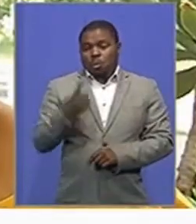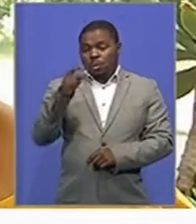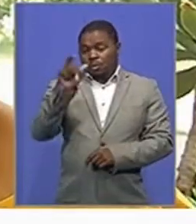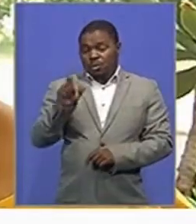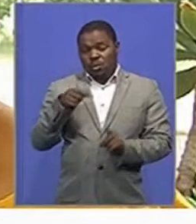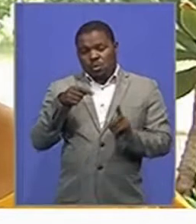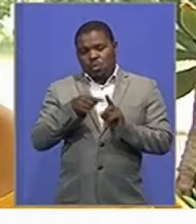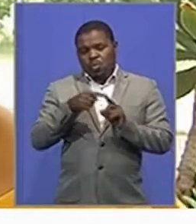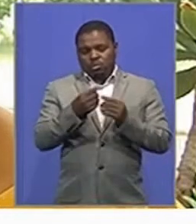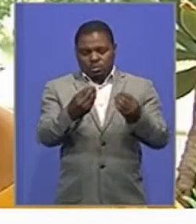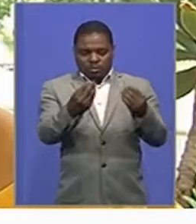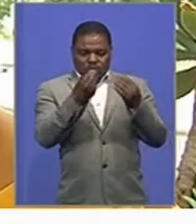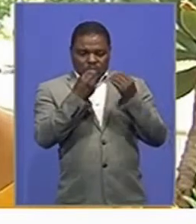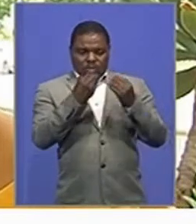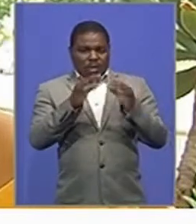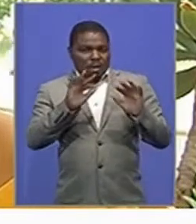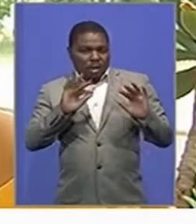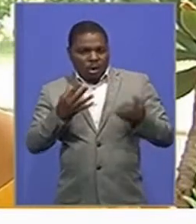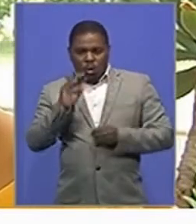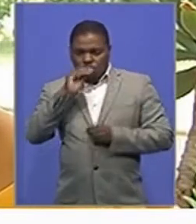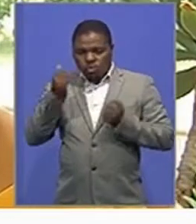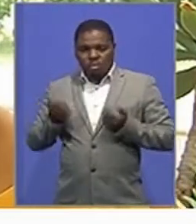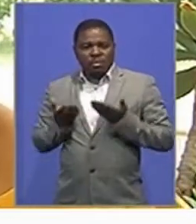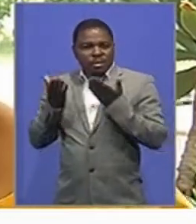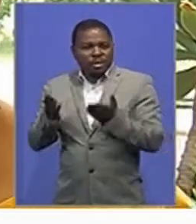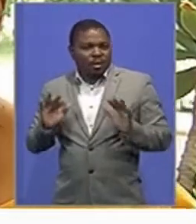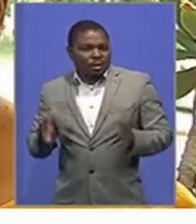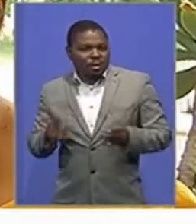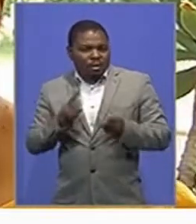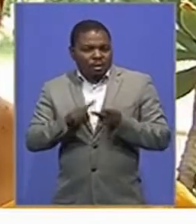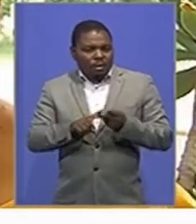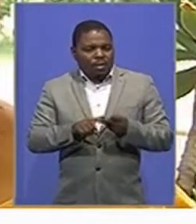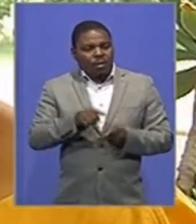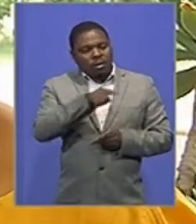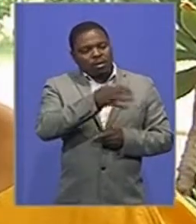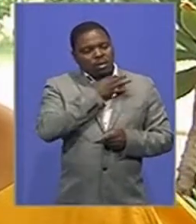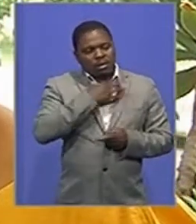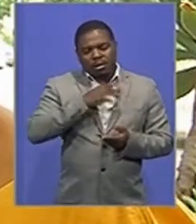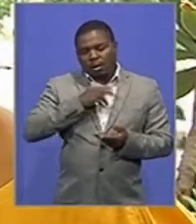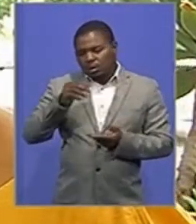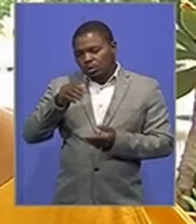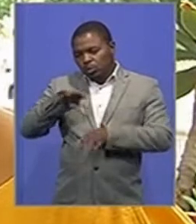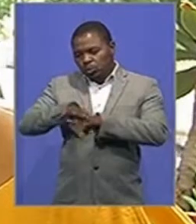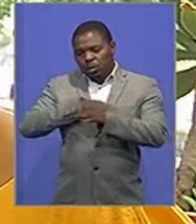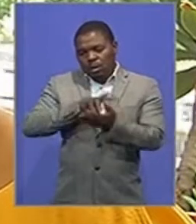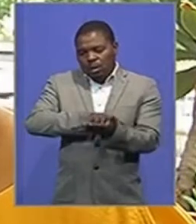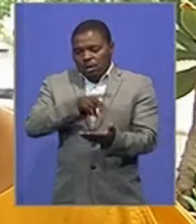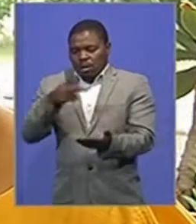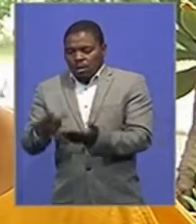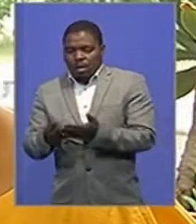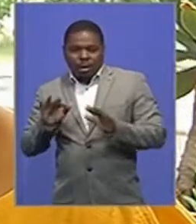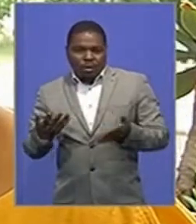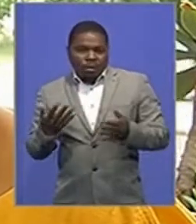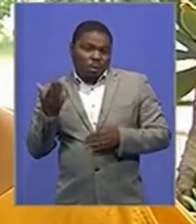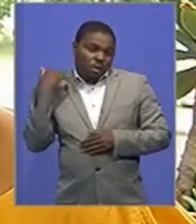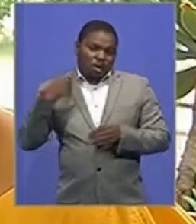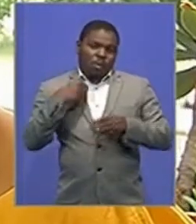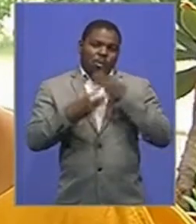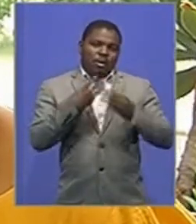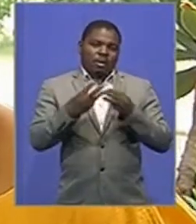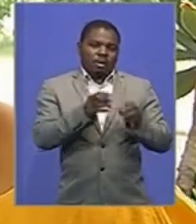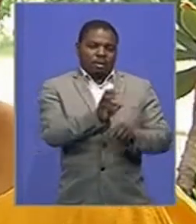how to present news and how to translate them into the Xitsonga version during radio, during the time I was working